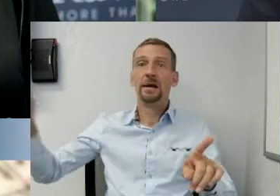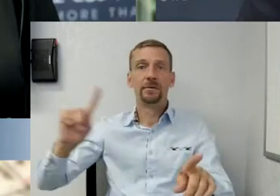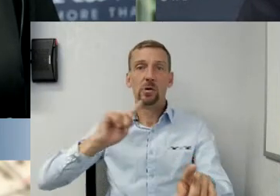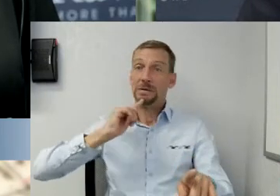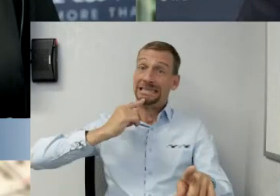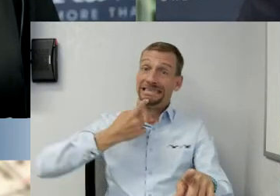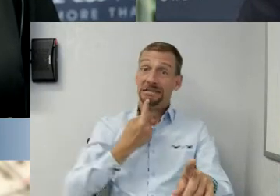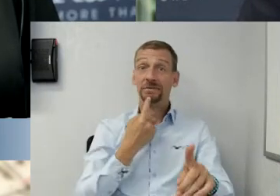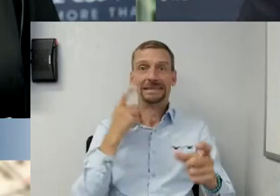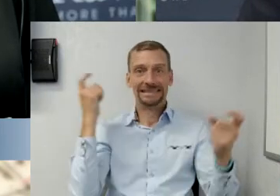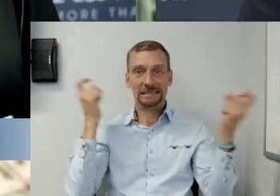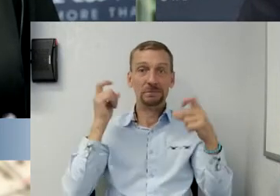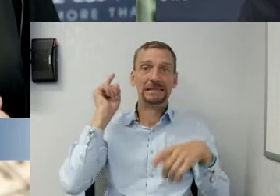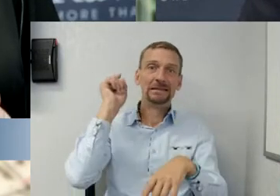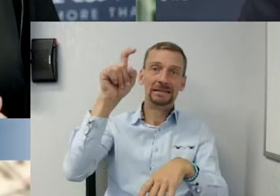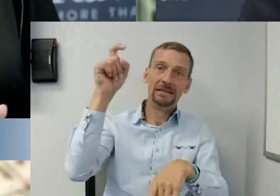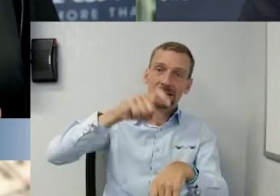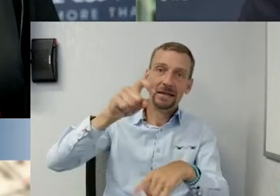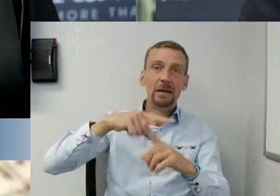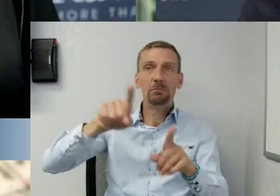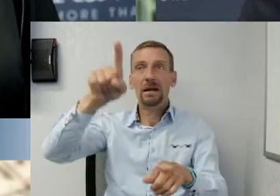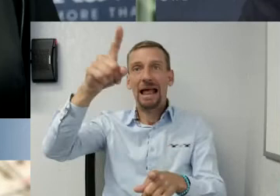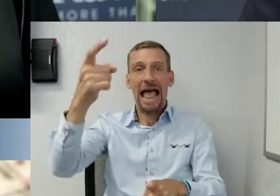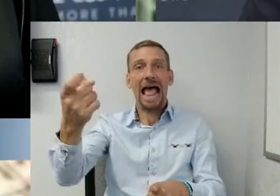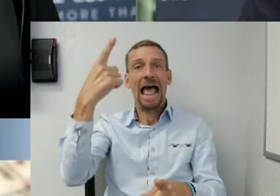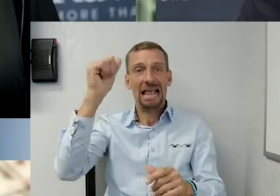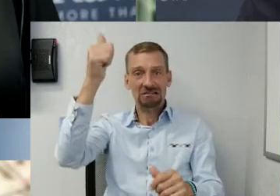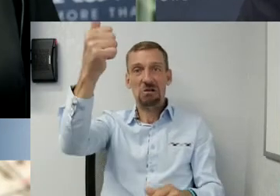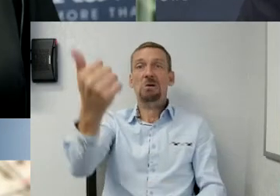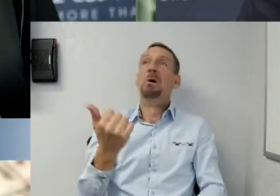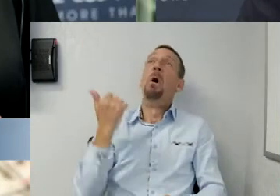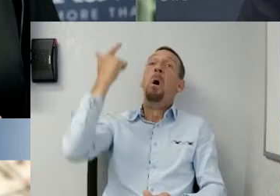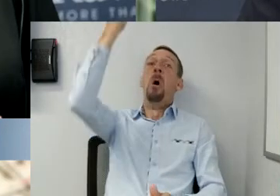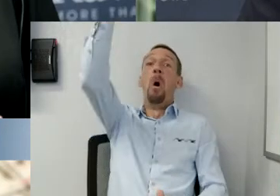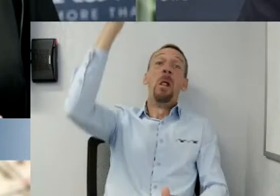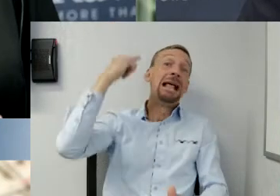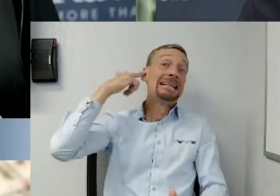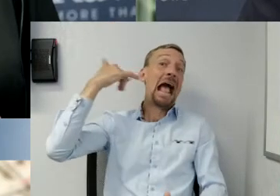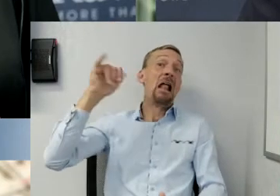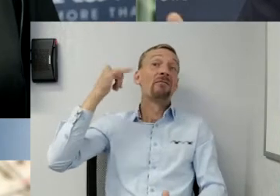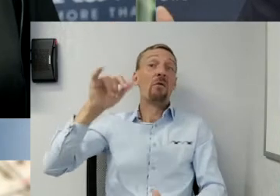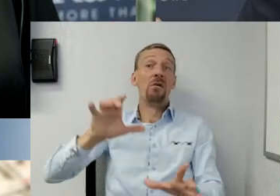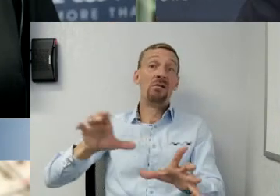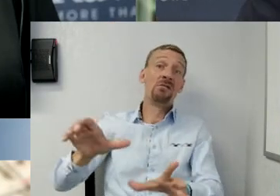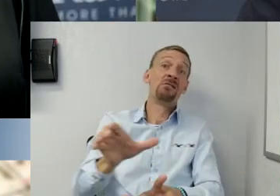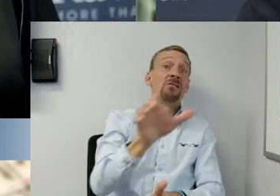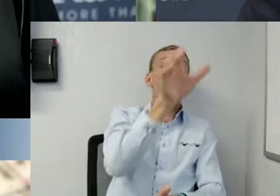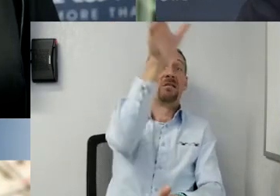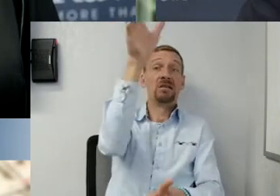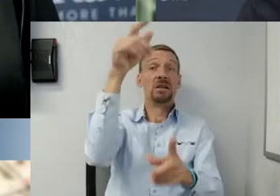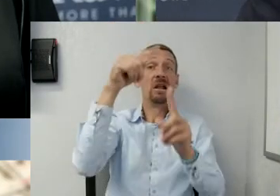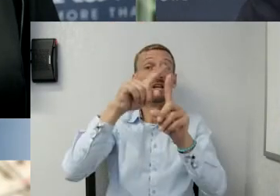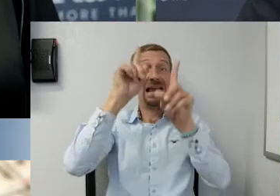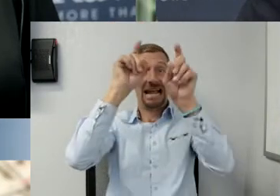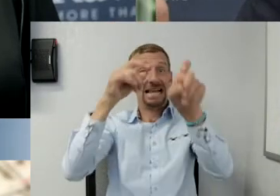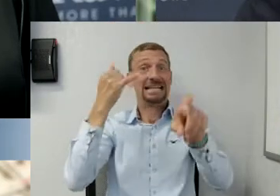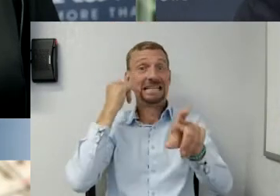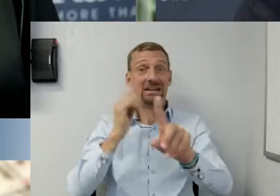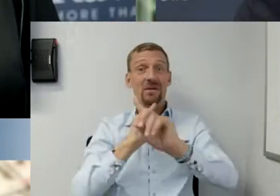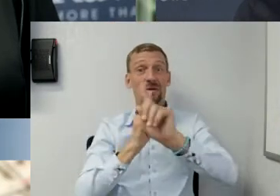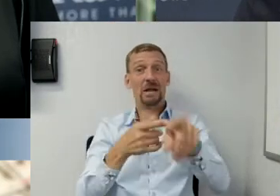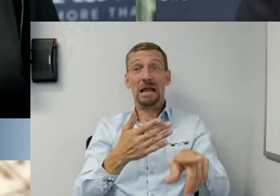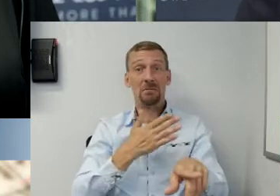there. But to ask hospitals all the way up to California to accept those transfers, and unfortunately, my answer had to